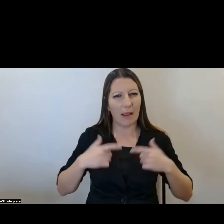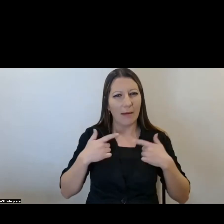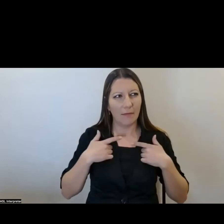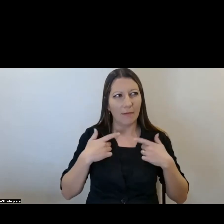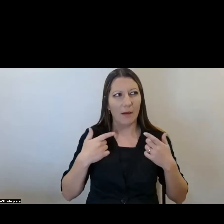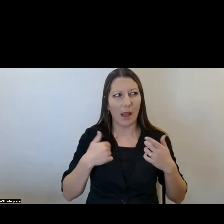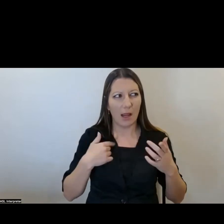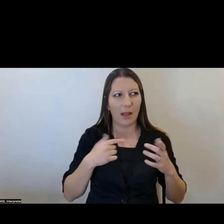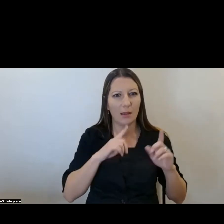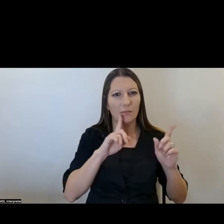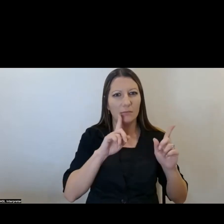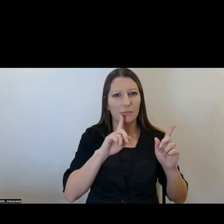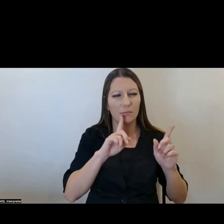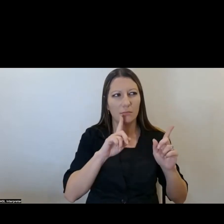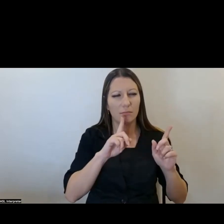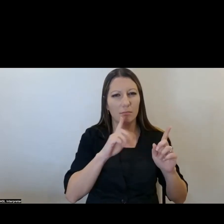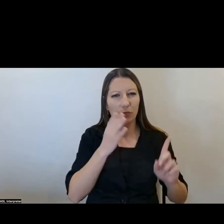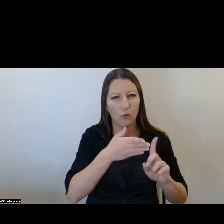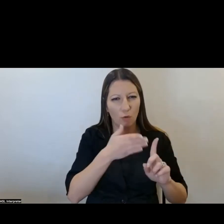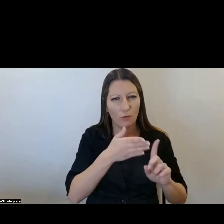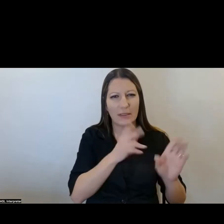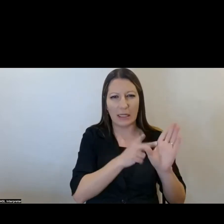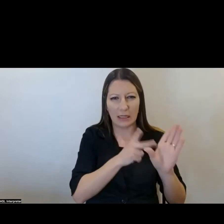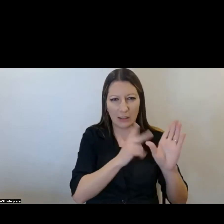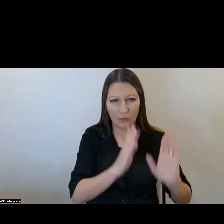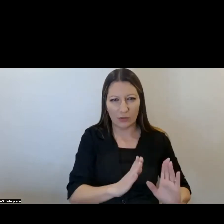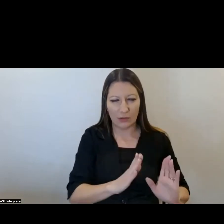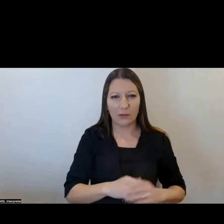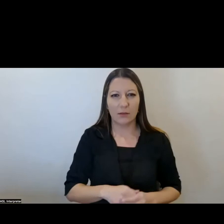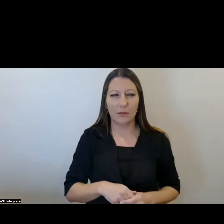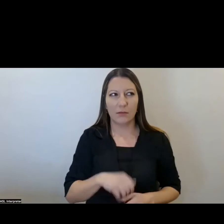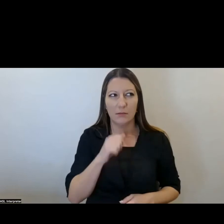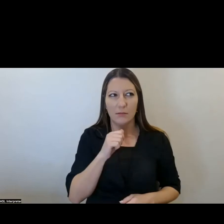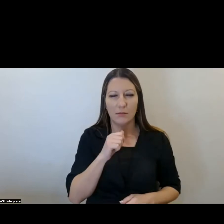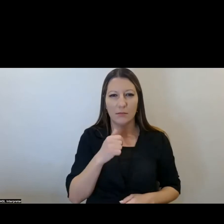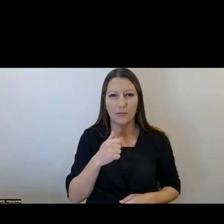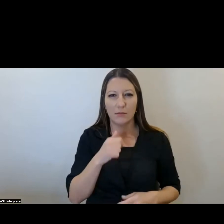psychiatry, not entirely voluntarily, although sometimes